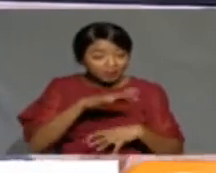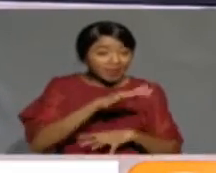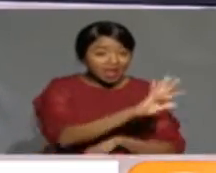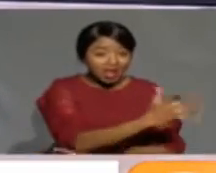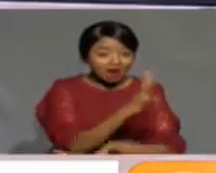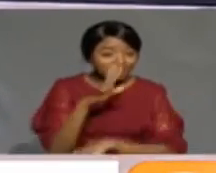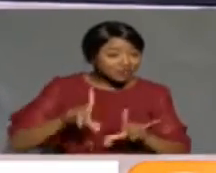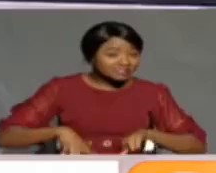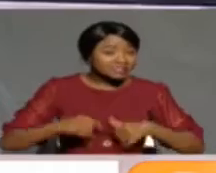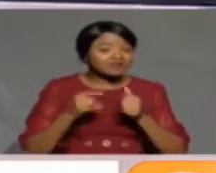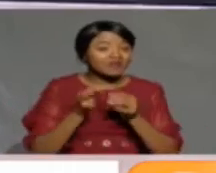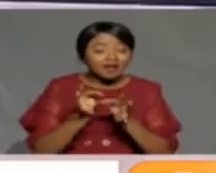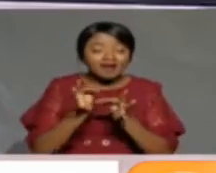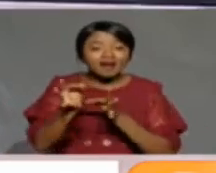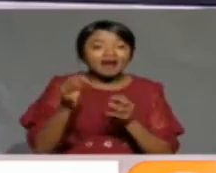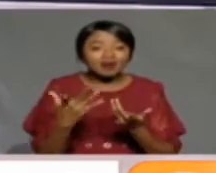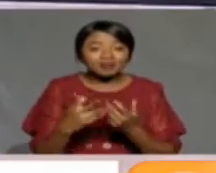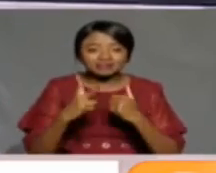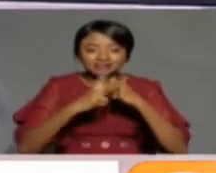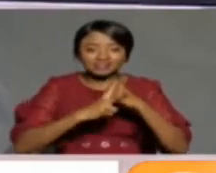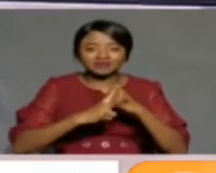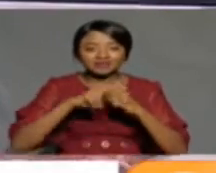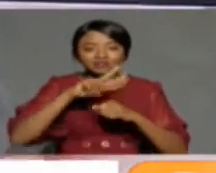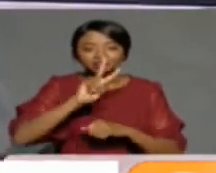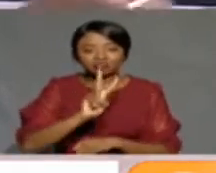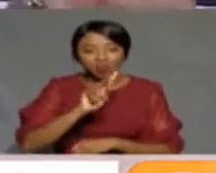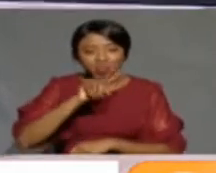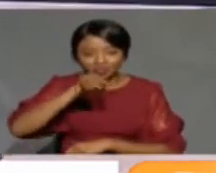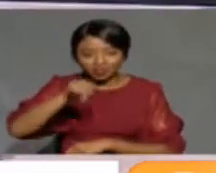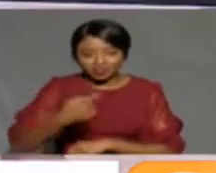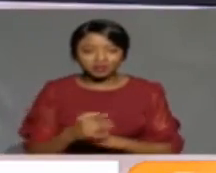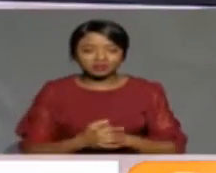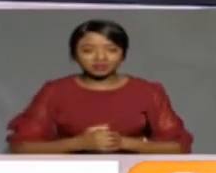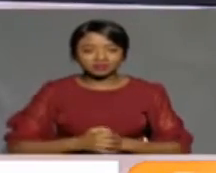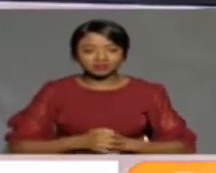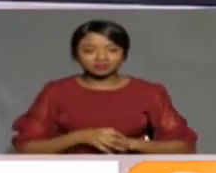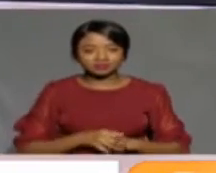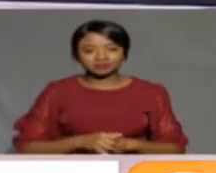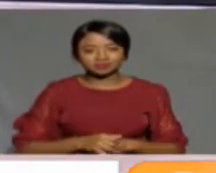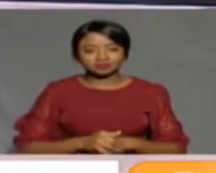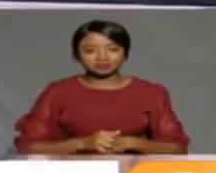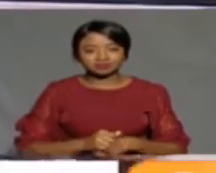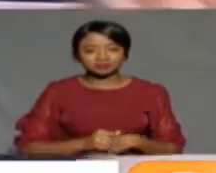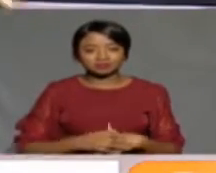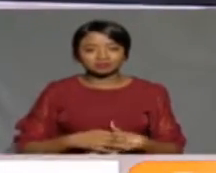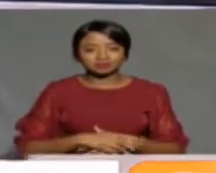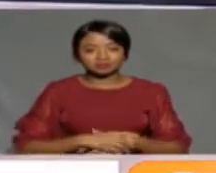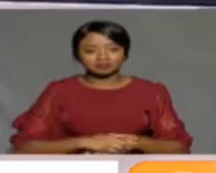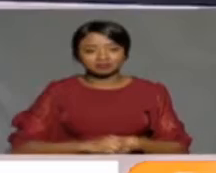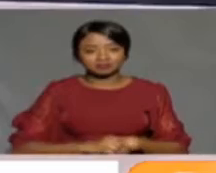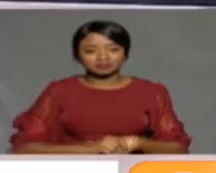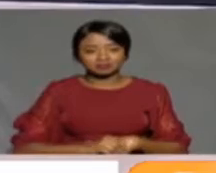mm-hmm. and that's about 42,000 acres. Yeah. And that's about 169 kilometers okay. Square. Uh-huh.